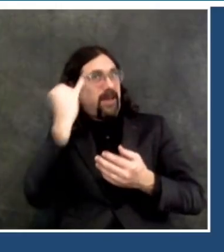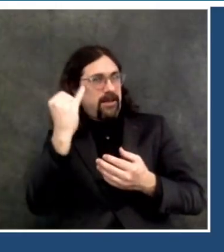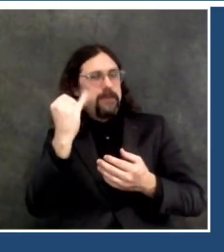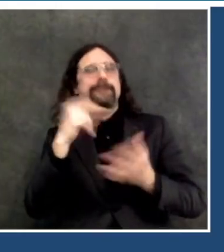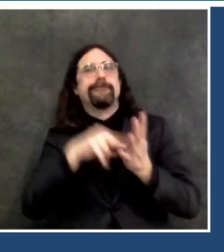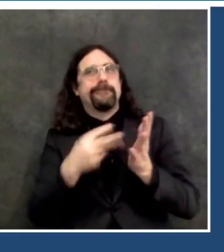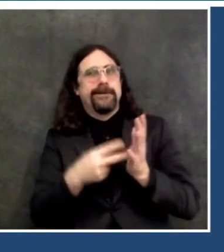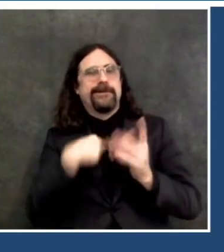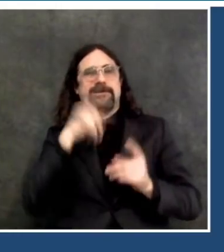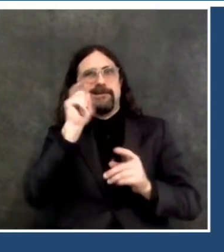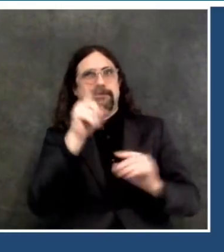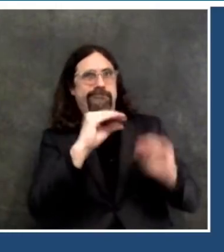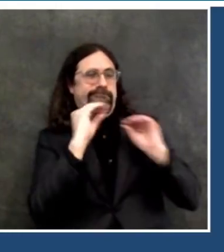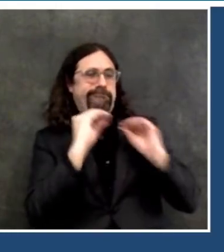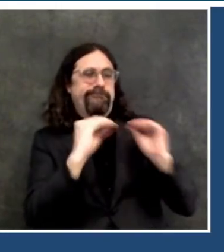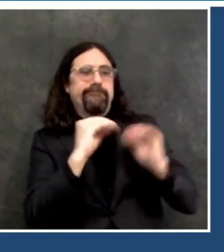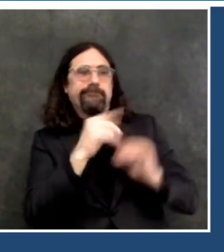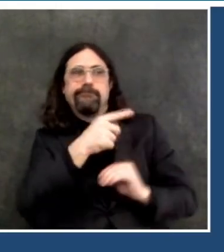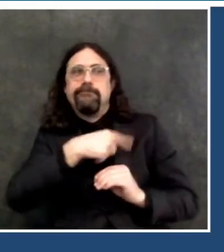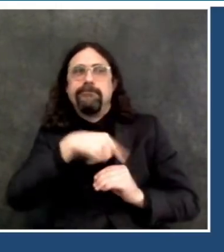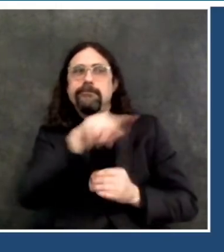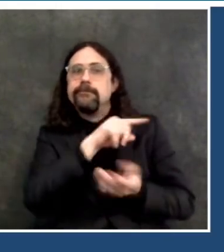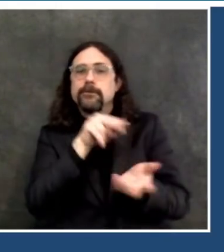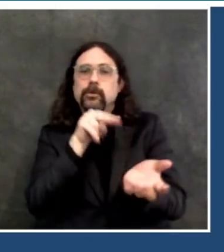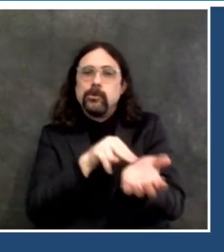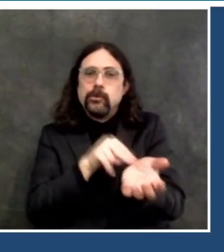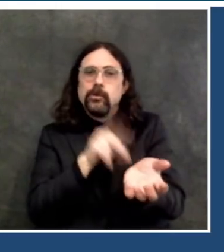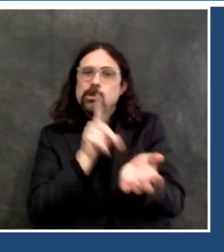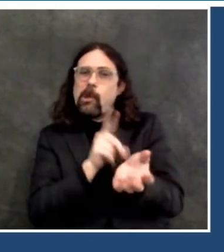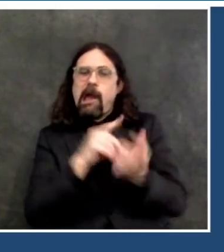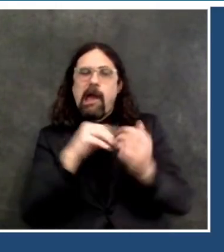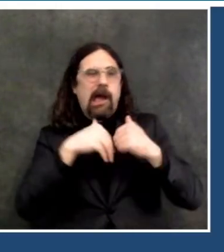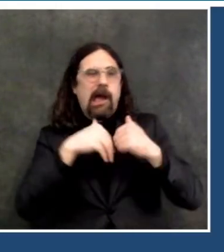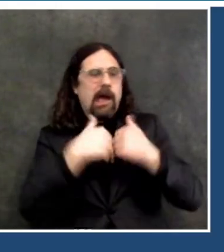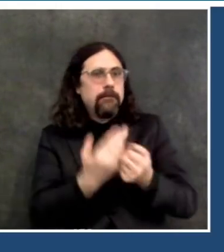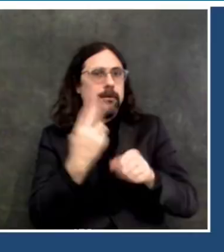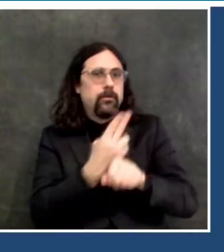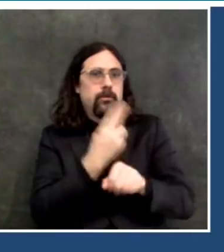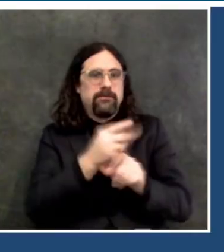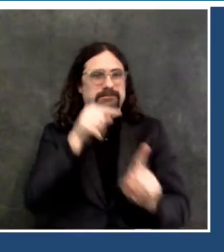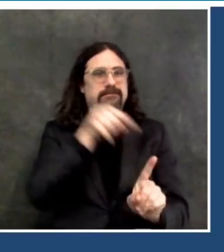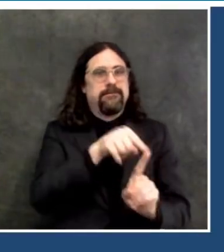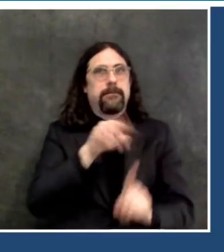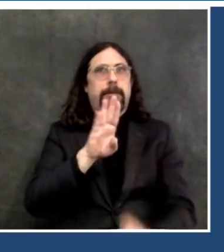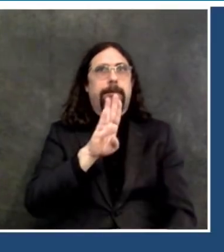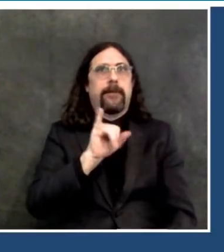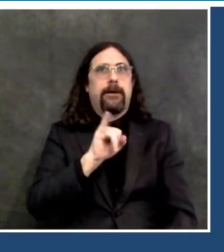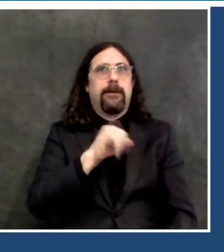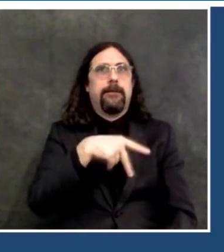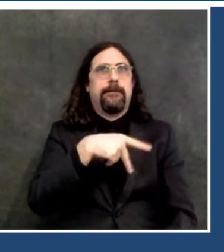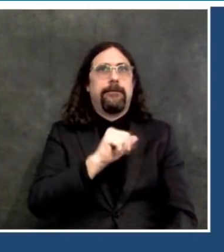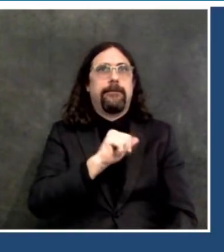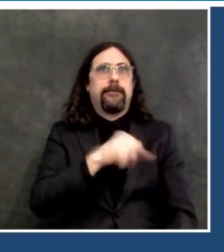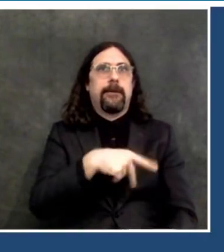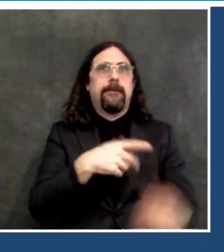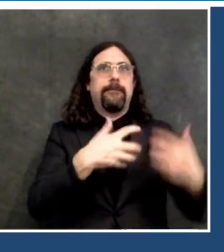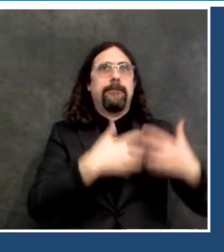The fact is, people want to help us, as I said, from all over the country. If you can help, anyone out there, if you can help,